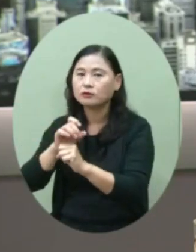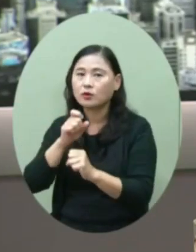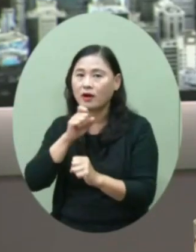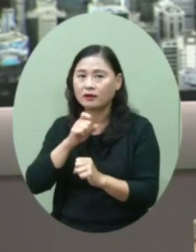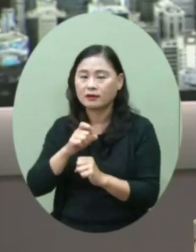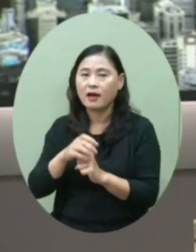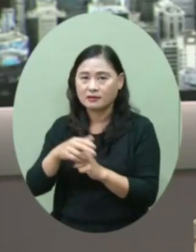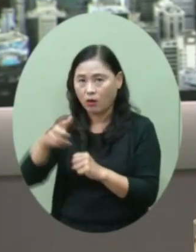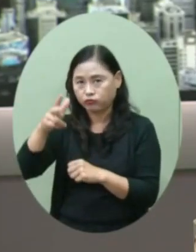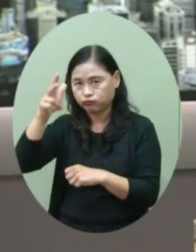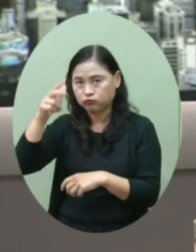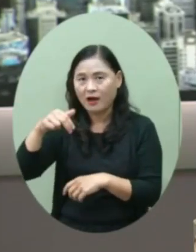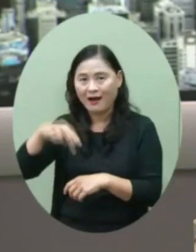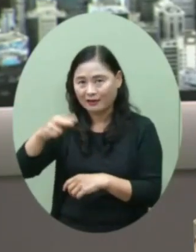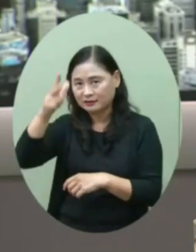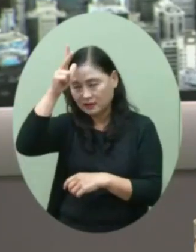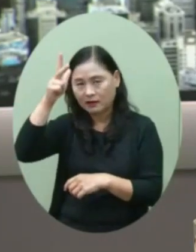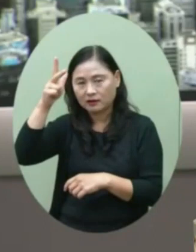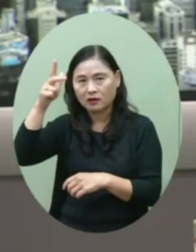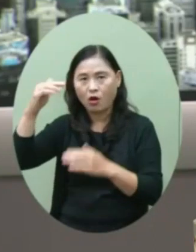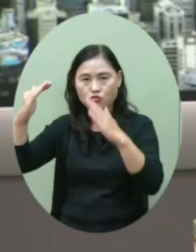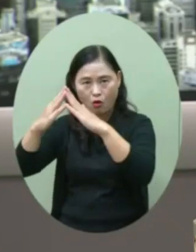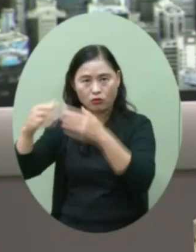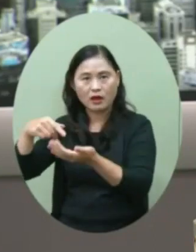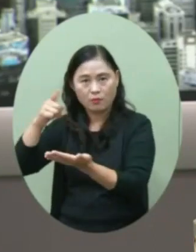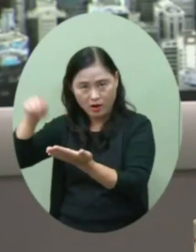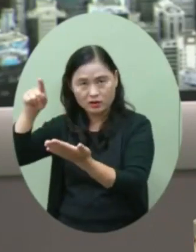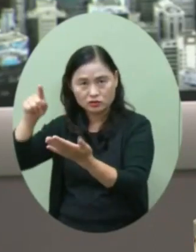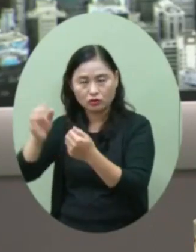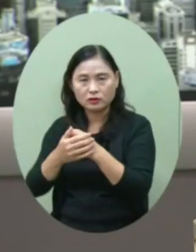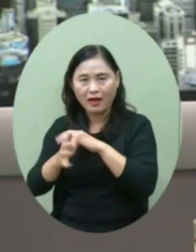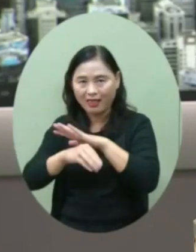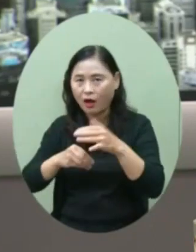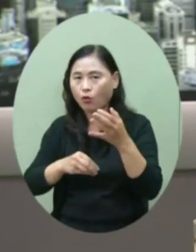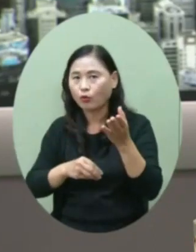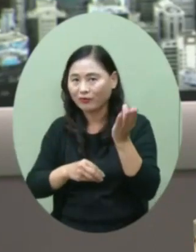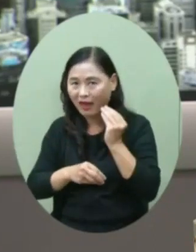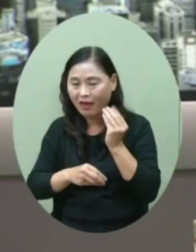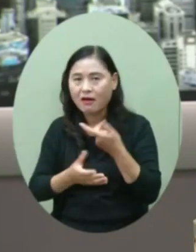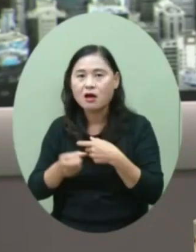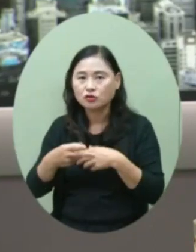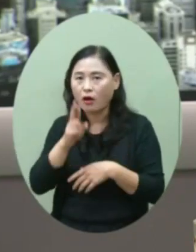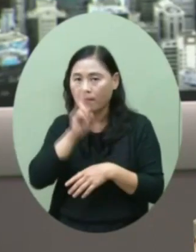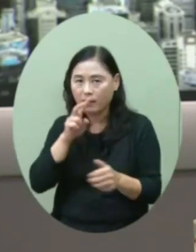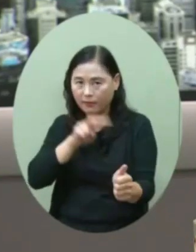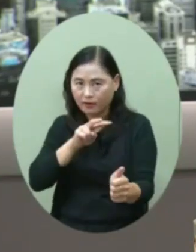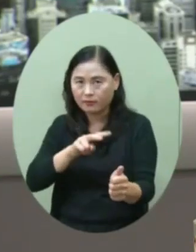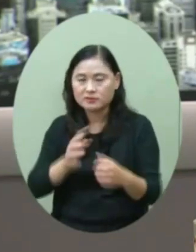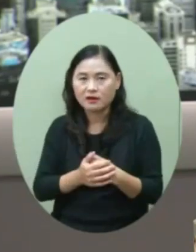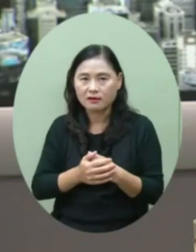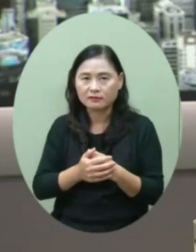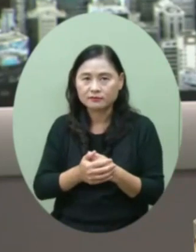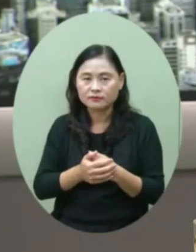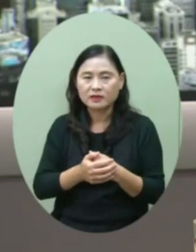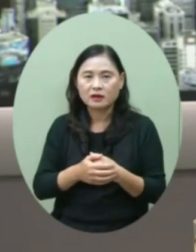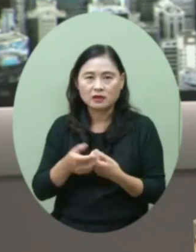to intercept communications in relation to protection of national security. This is not new. They are